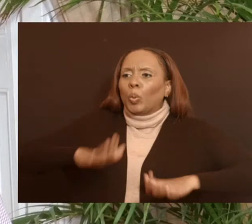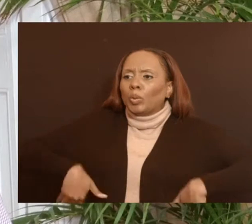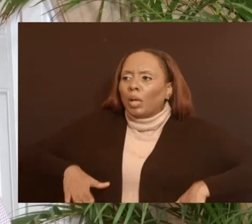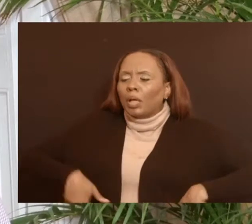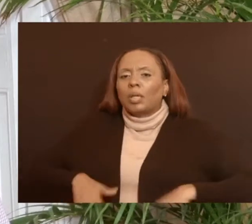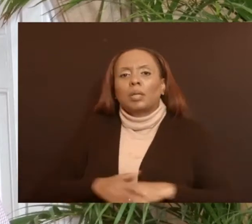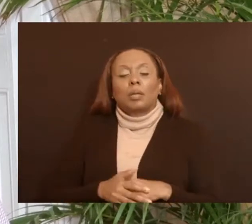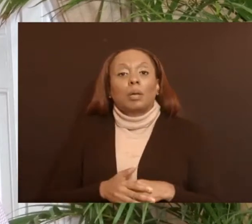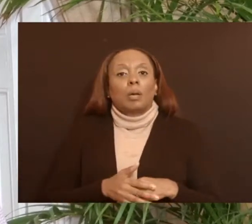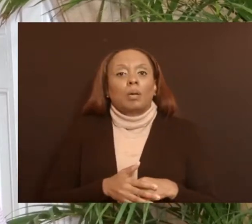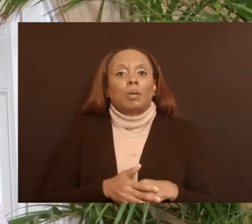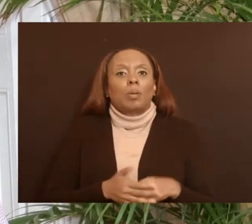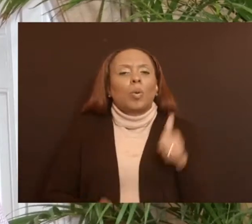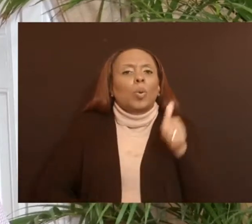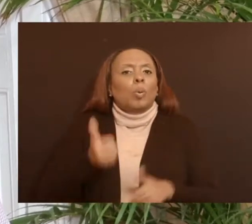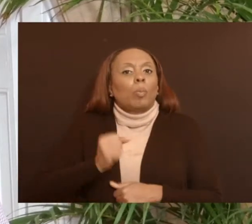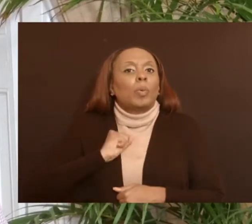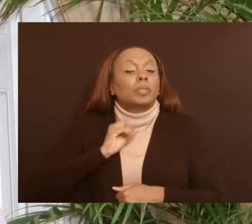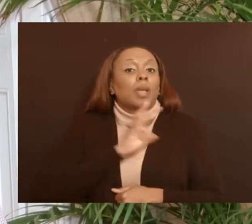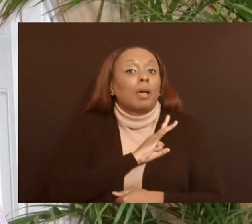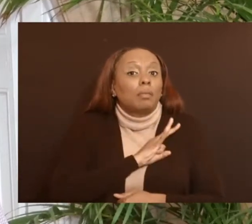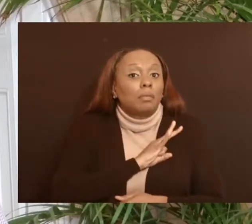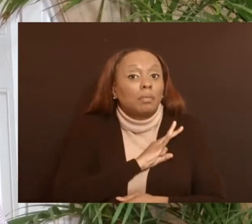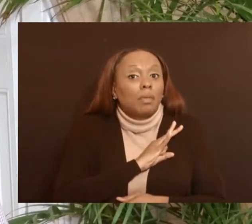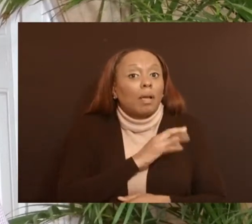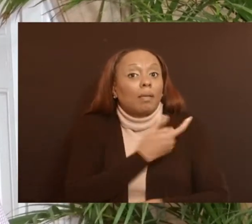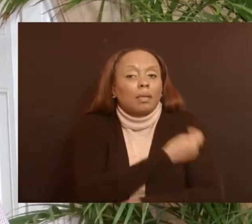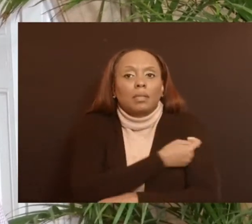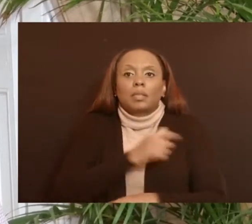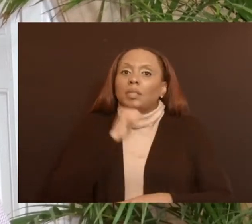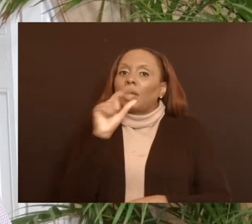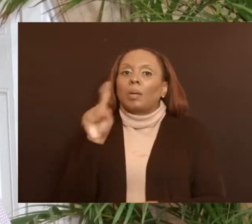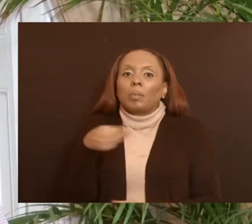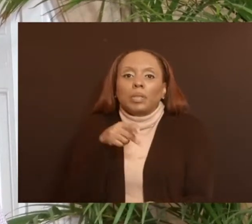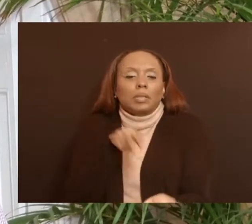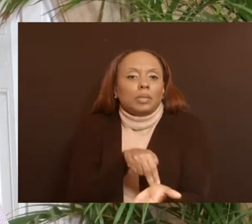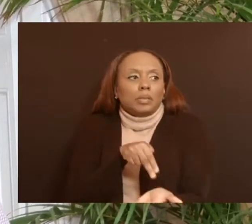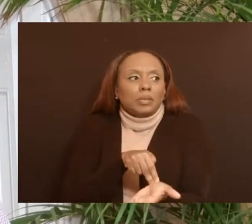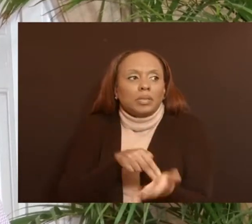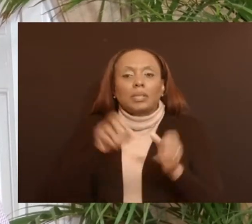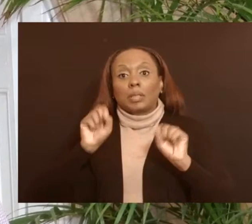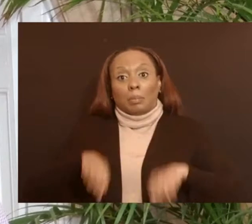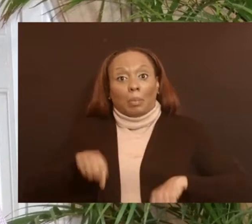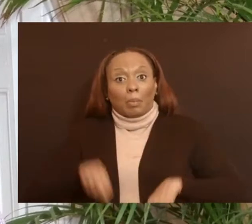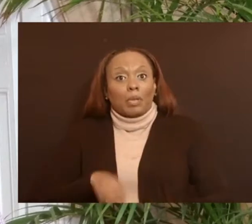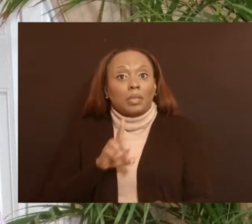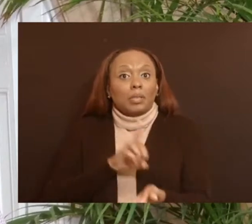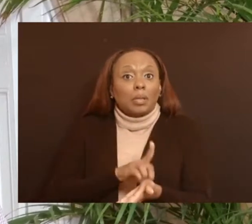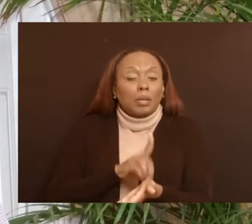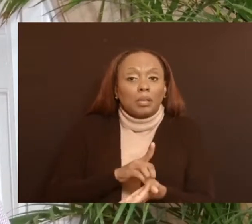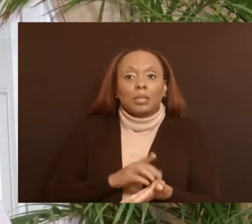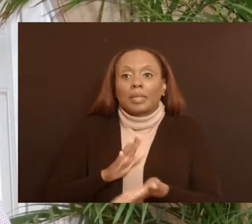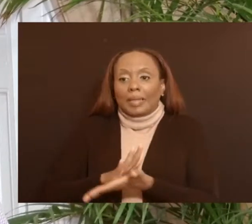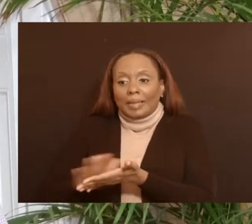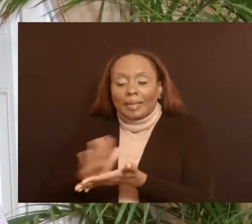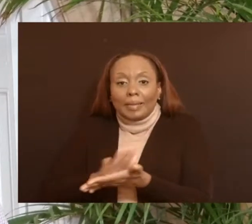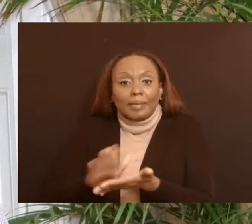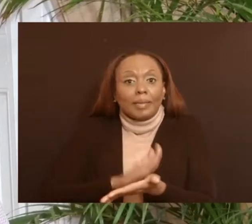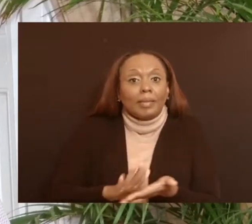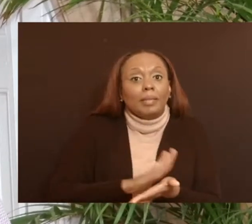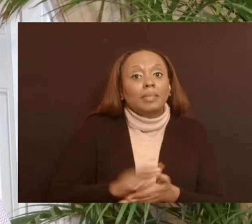is vaccinated, because it may not only be nurses, it may be physicians, it may be auxiliary workers,